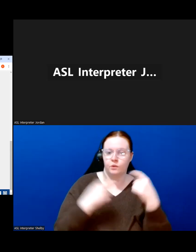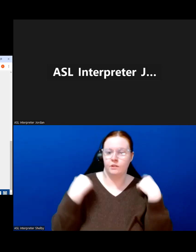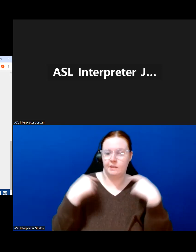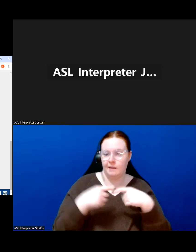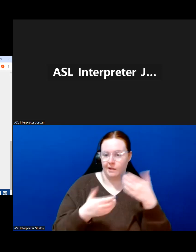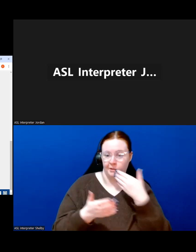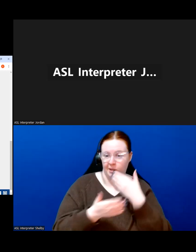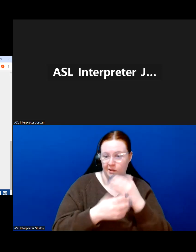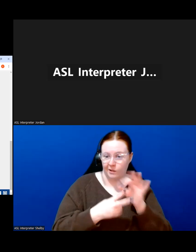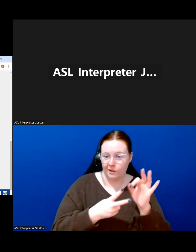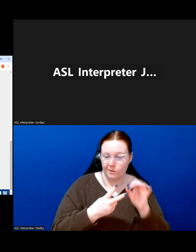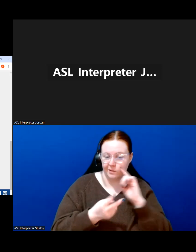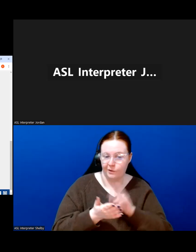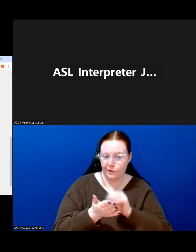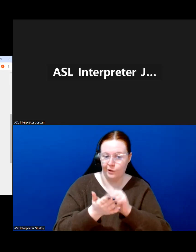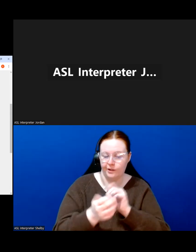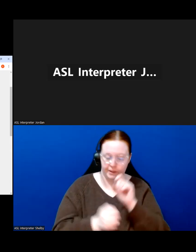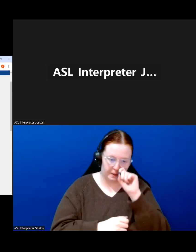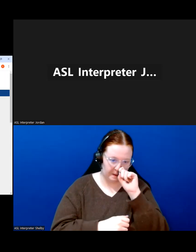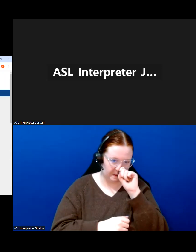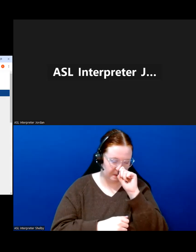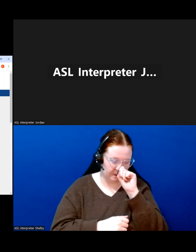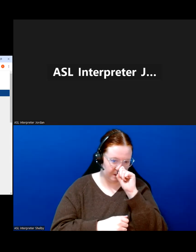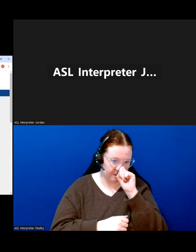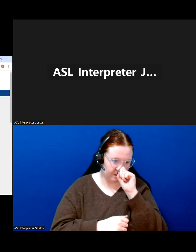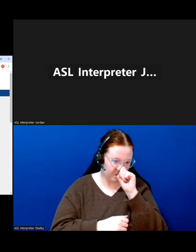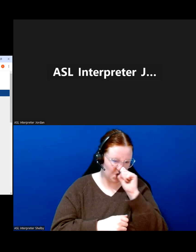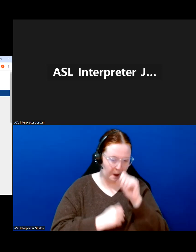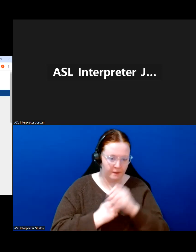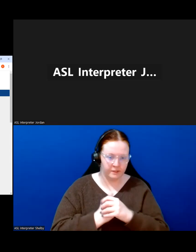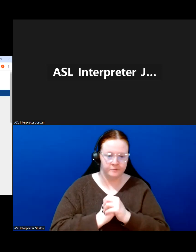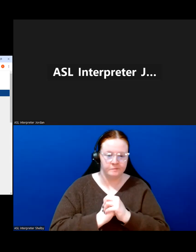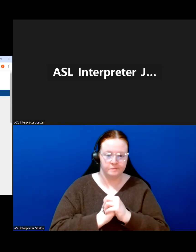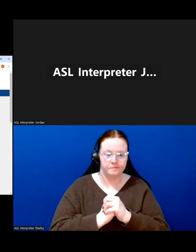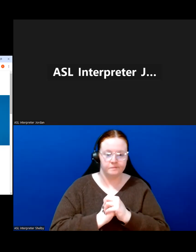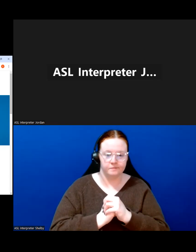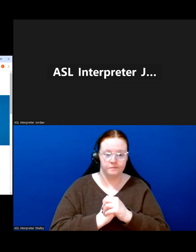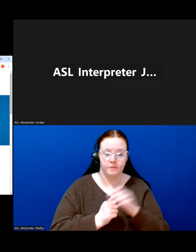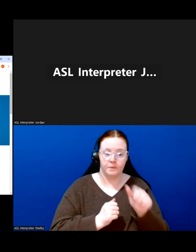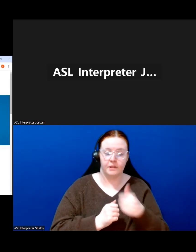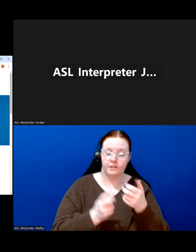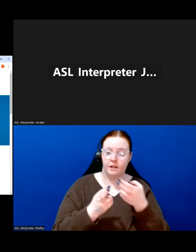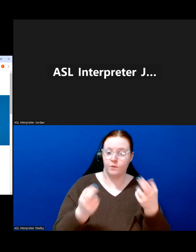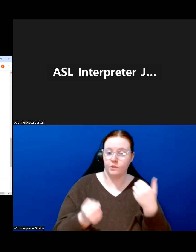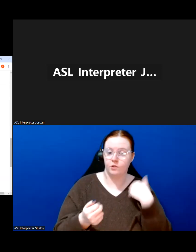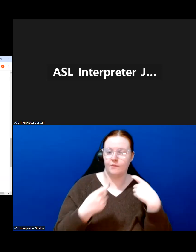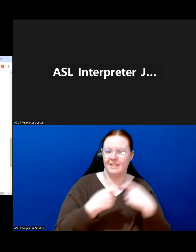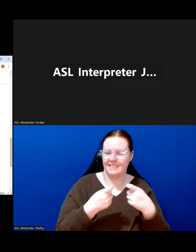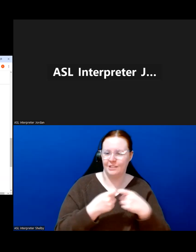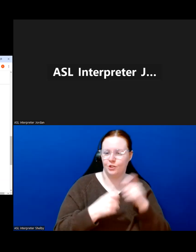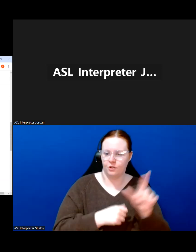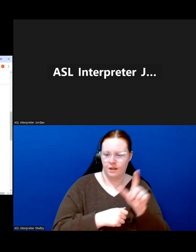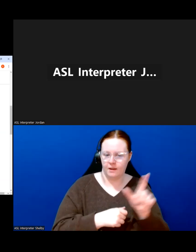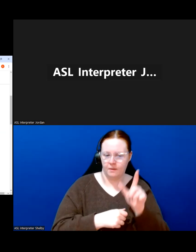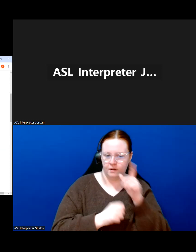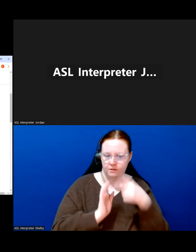too. But there is another resource that we have with our digital library that I can show you. So if I go back